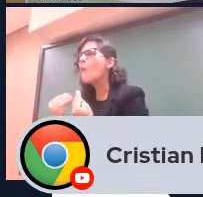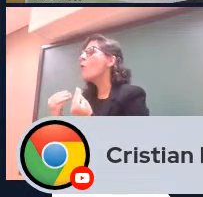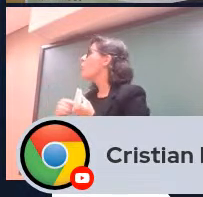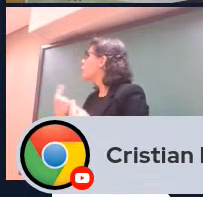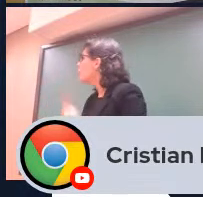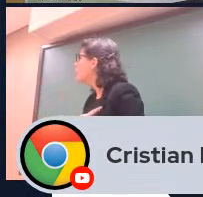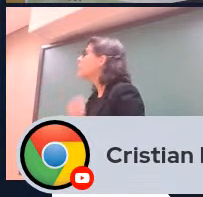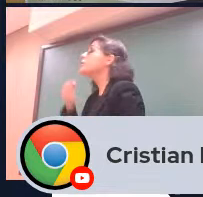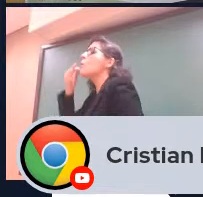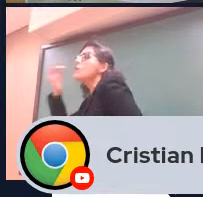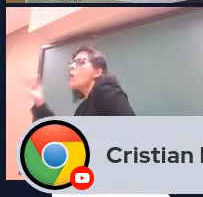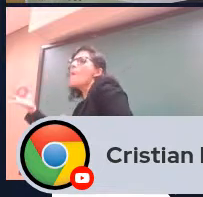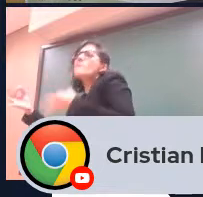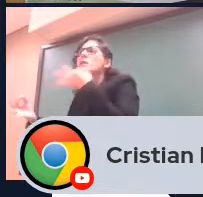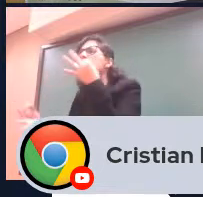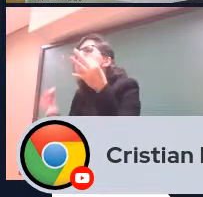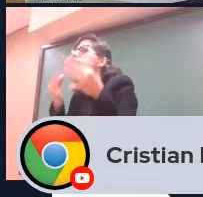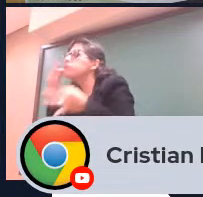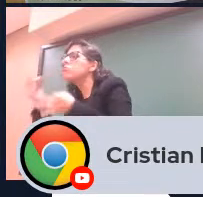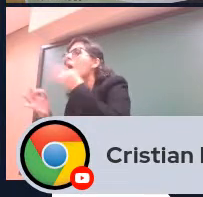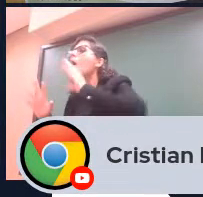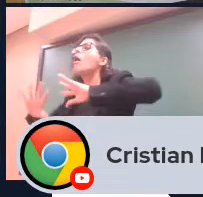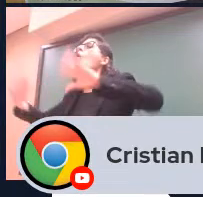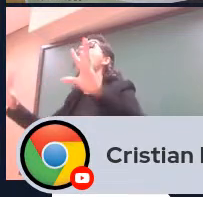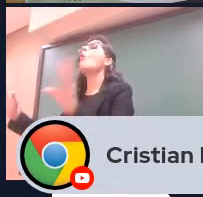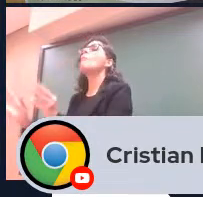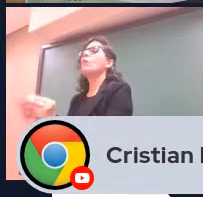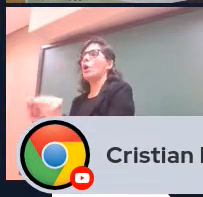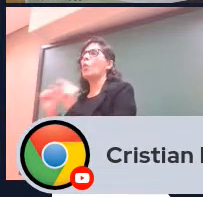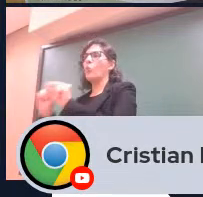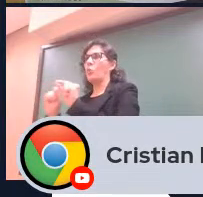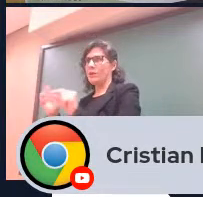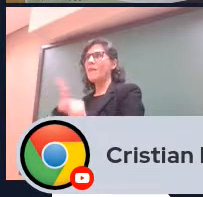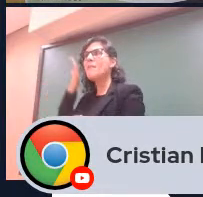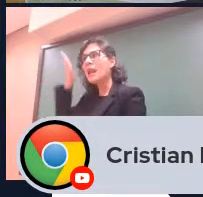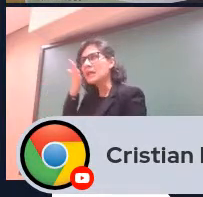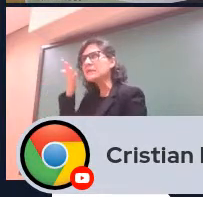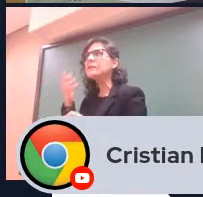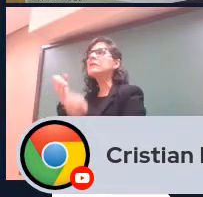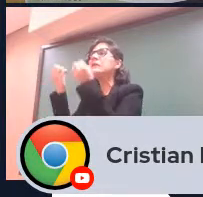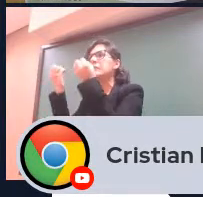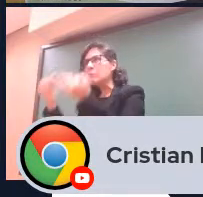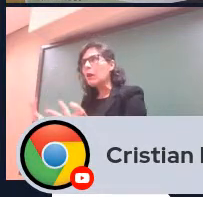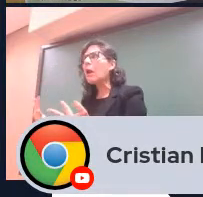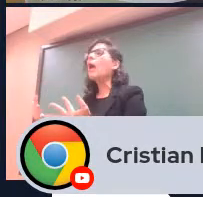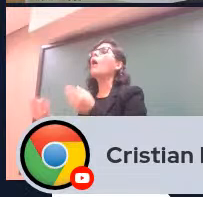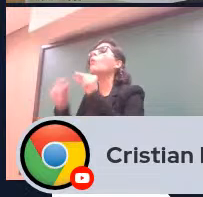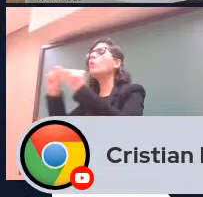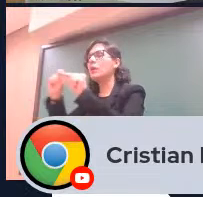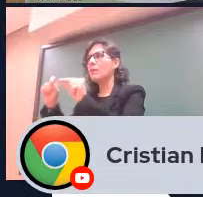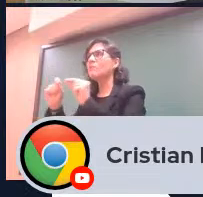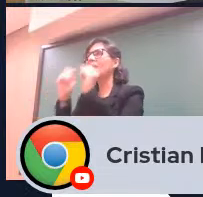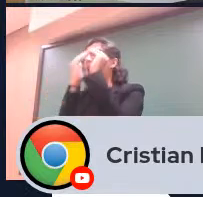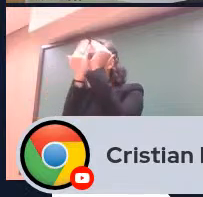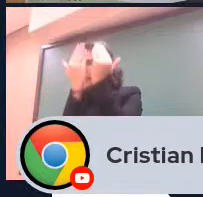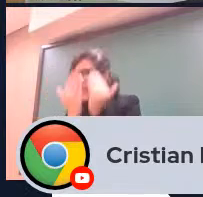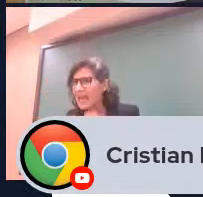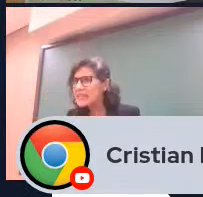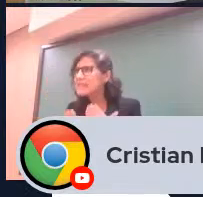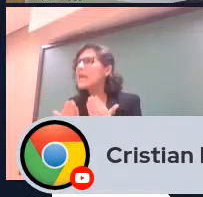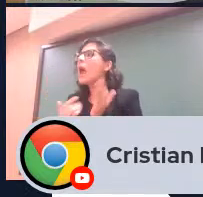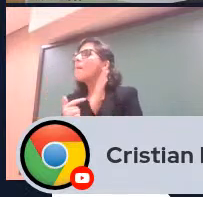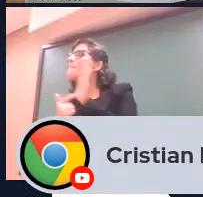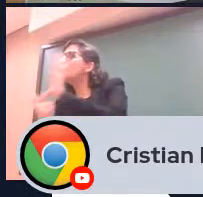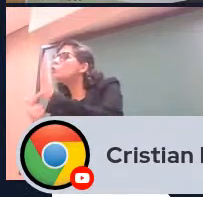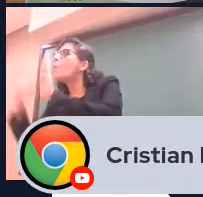our opinions. The concluding keynote at ELEX was a SWOT analysis, and she showed how we can try